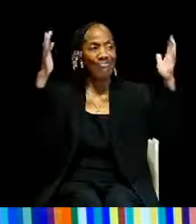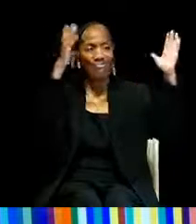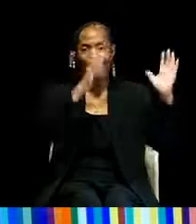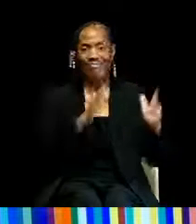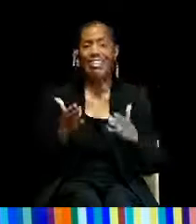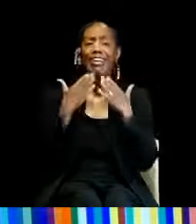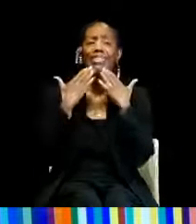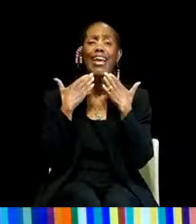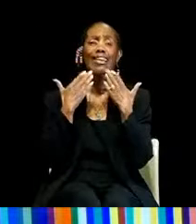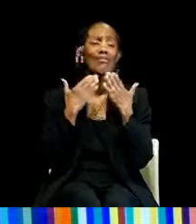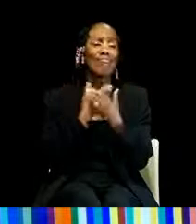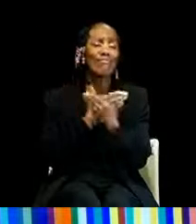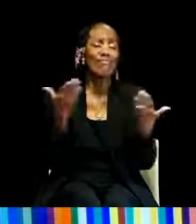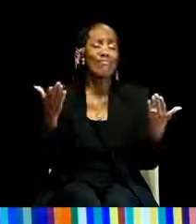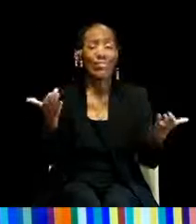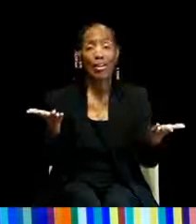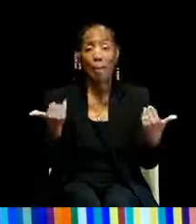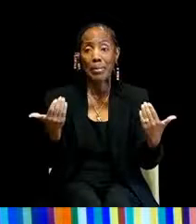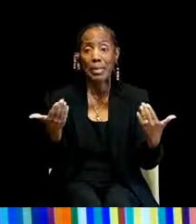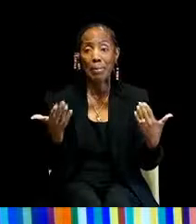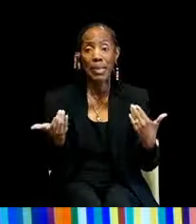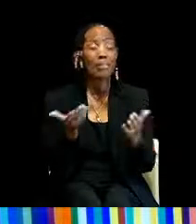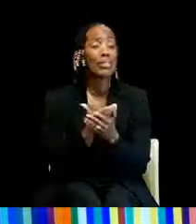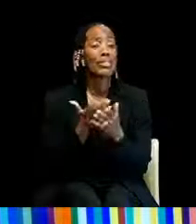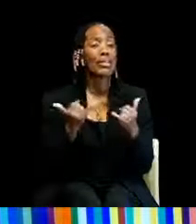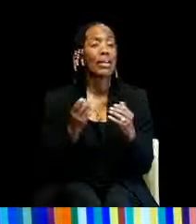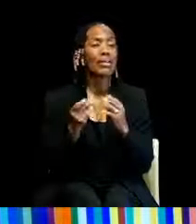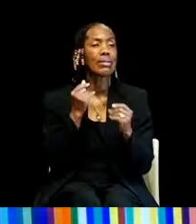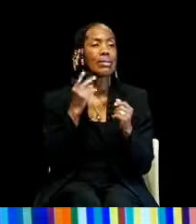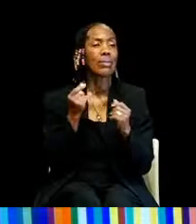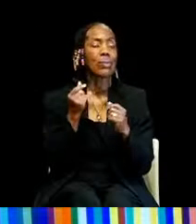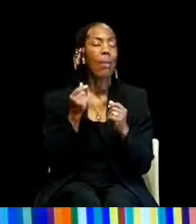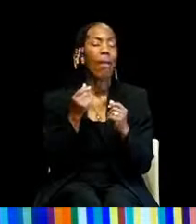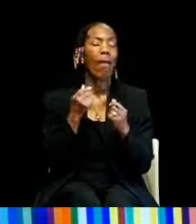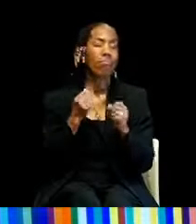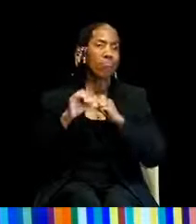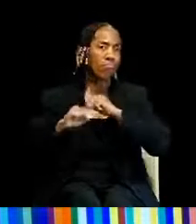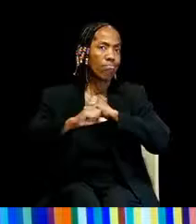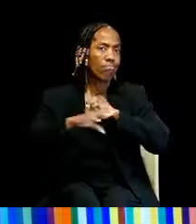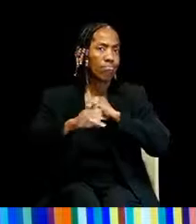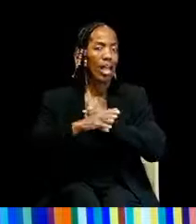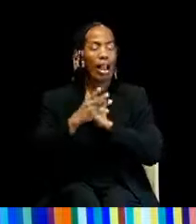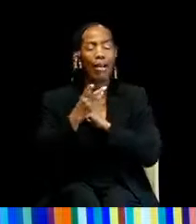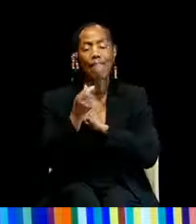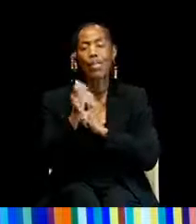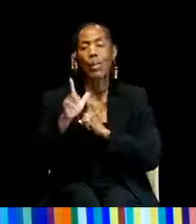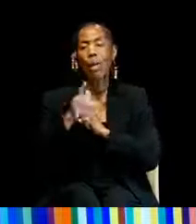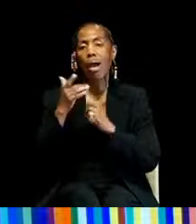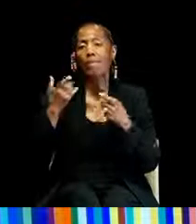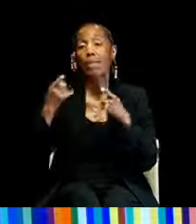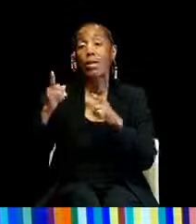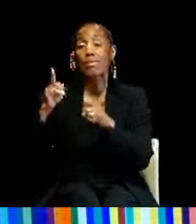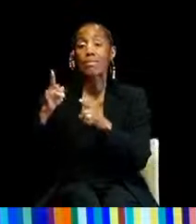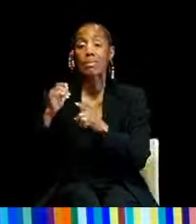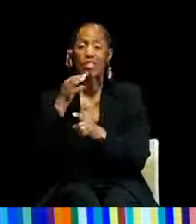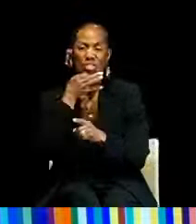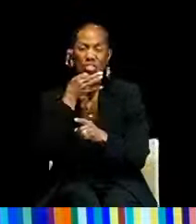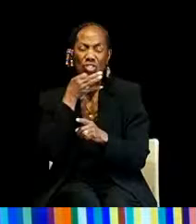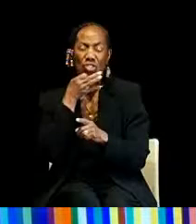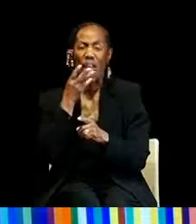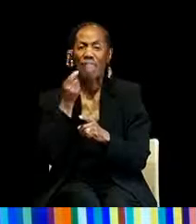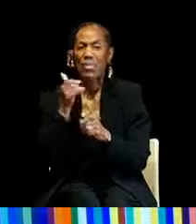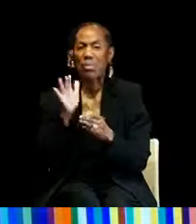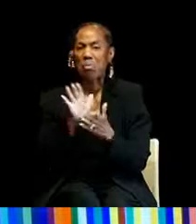Thank you all so much for joining today. A quick plug on a few upcoming library events. We have a few